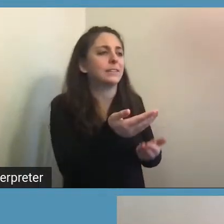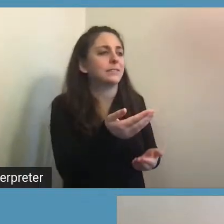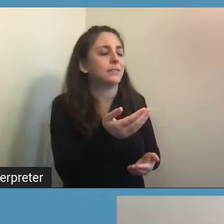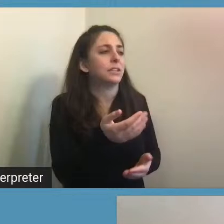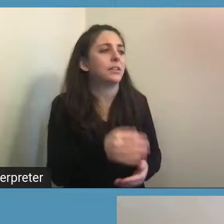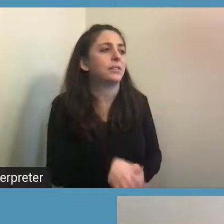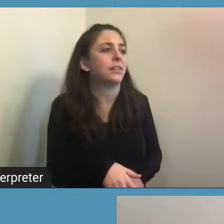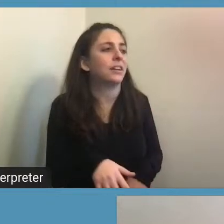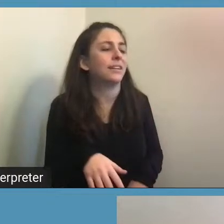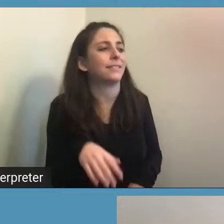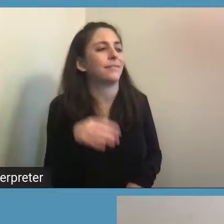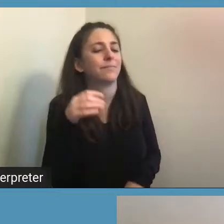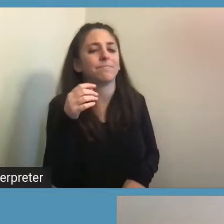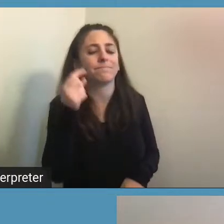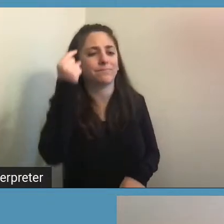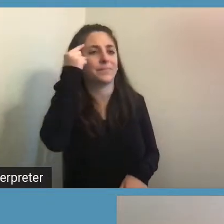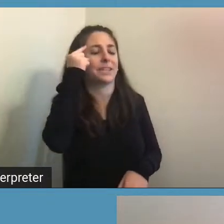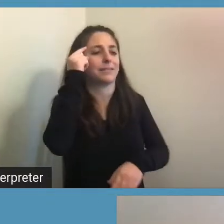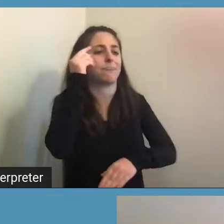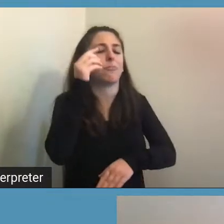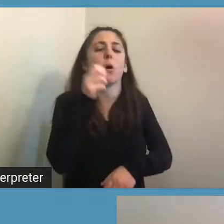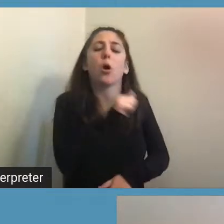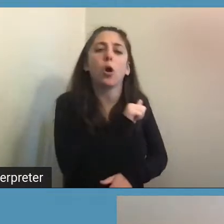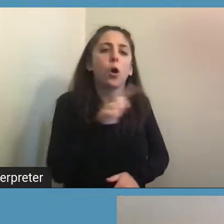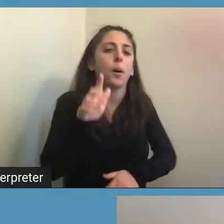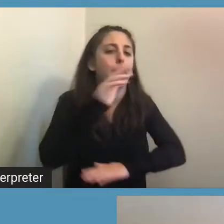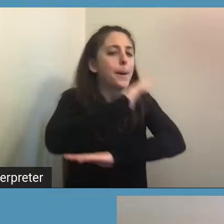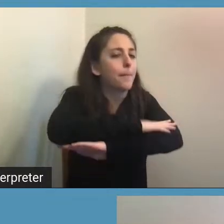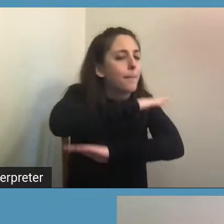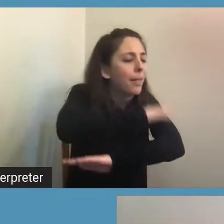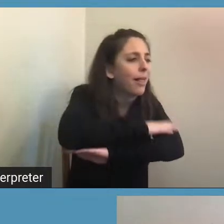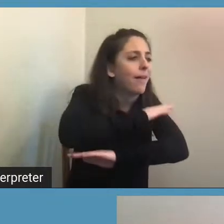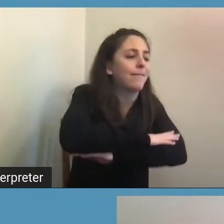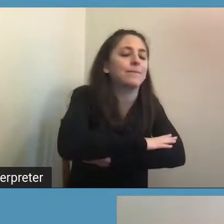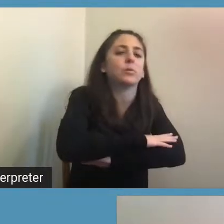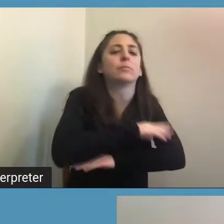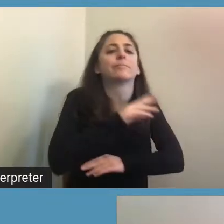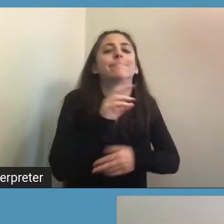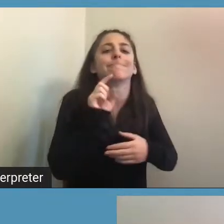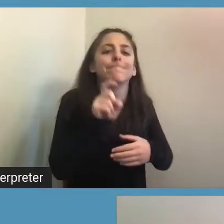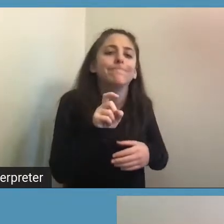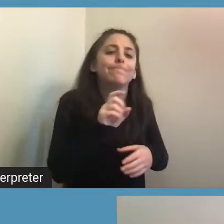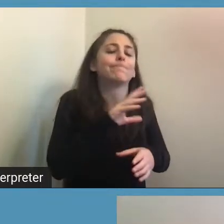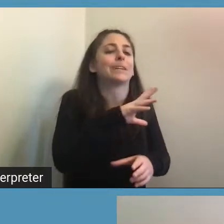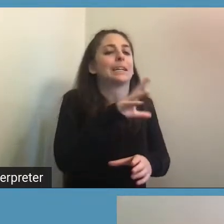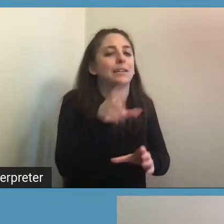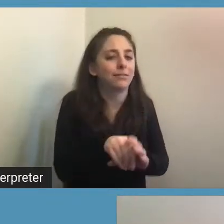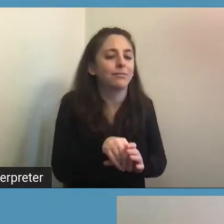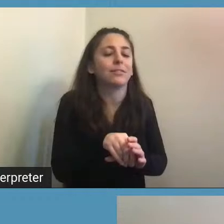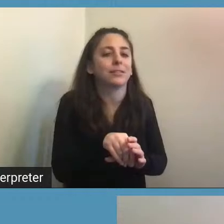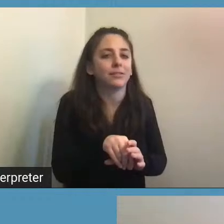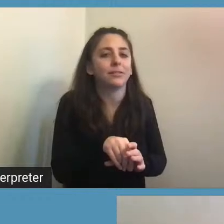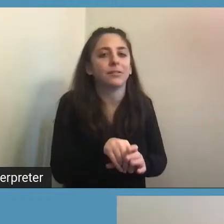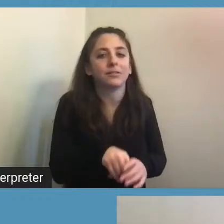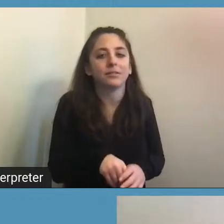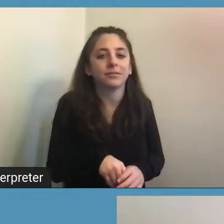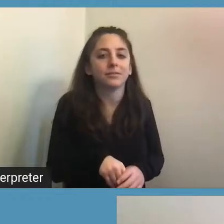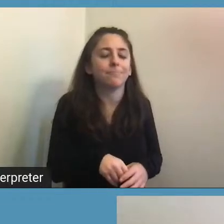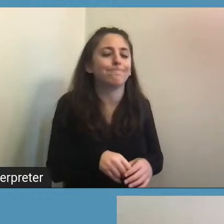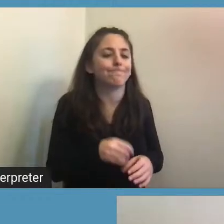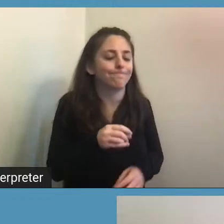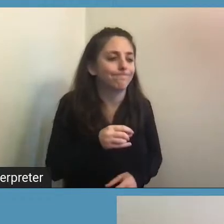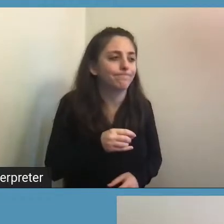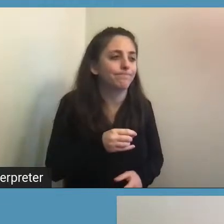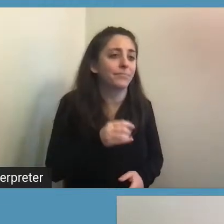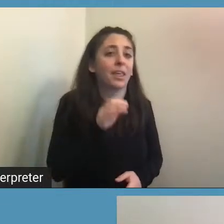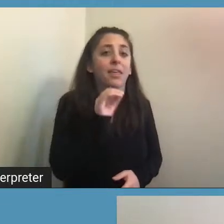across channels, and just brand voice and situational, and appreciate that. So this last one, I'm